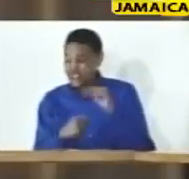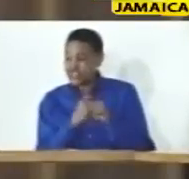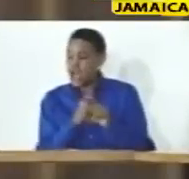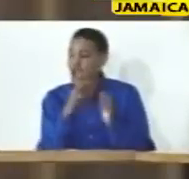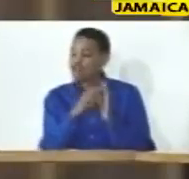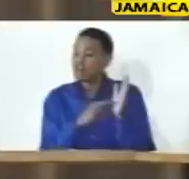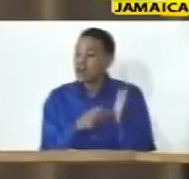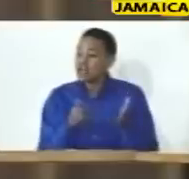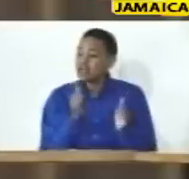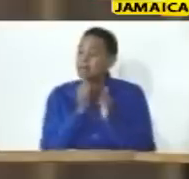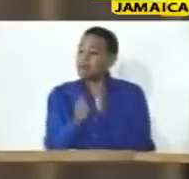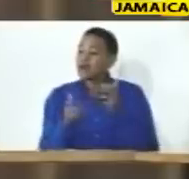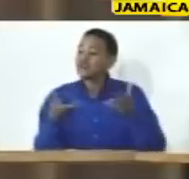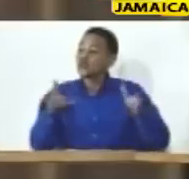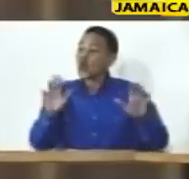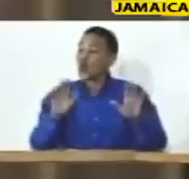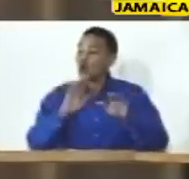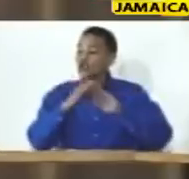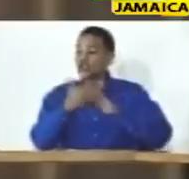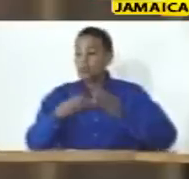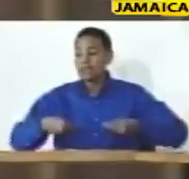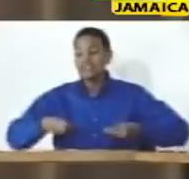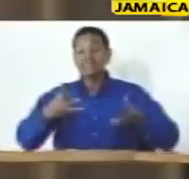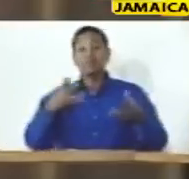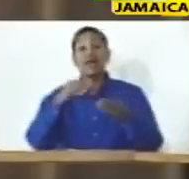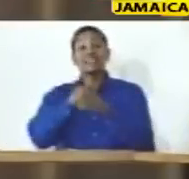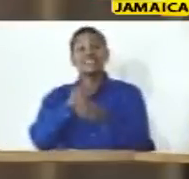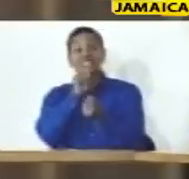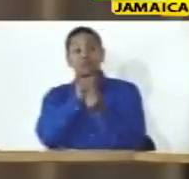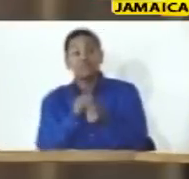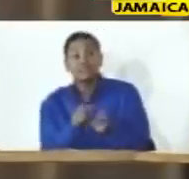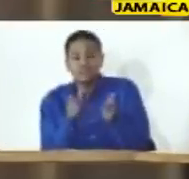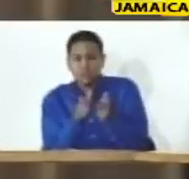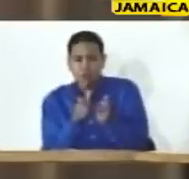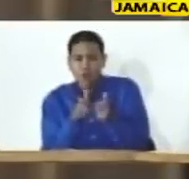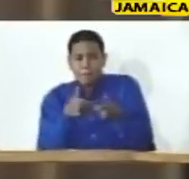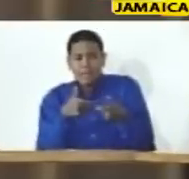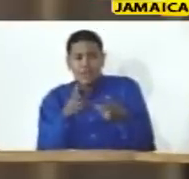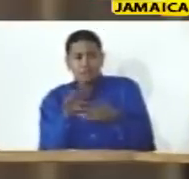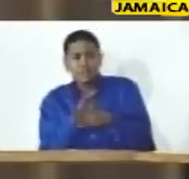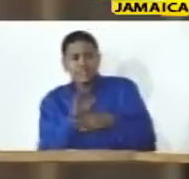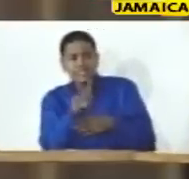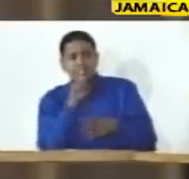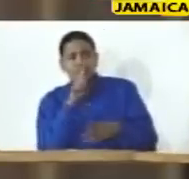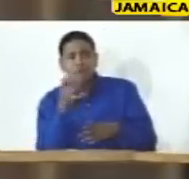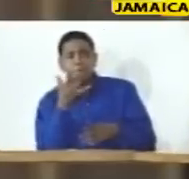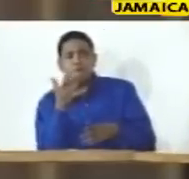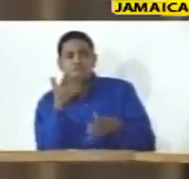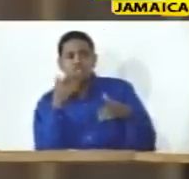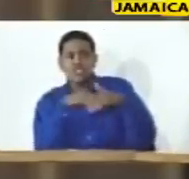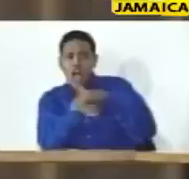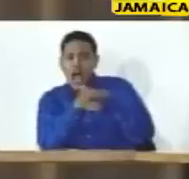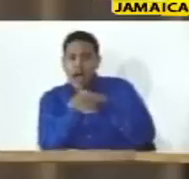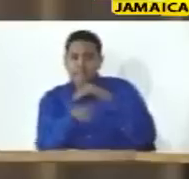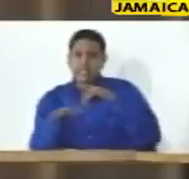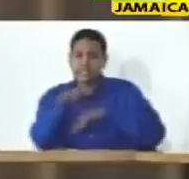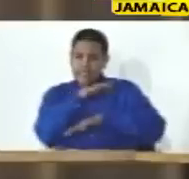Jamaican suppliers, in particular small, medium-sized suppliers, preferential access.